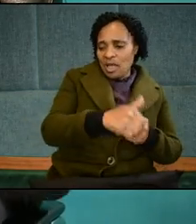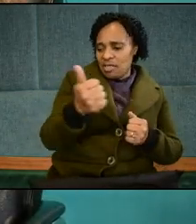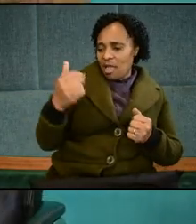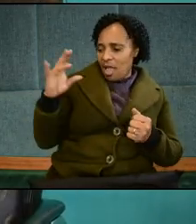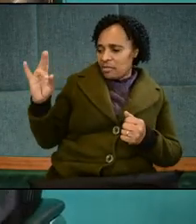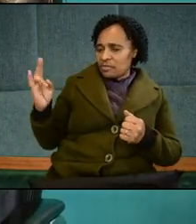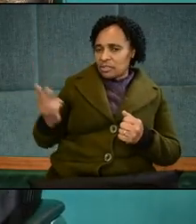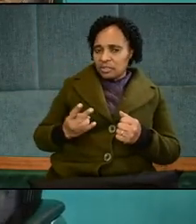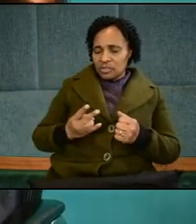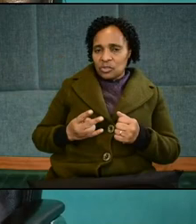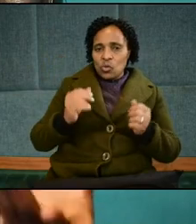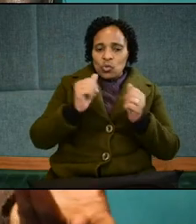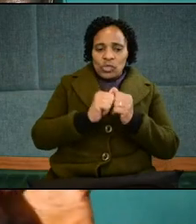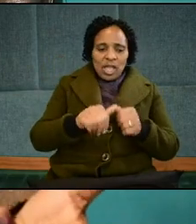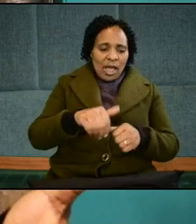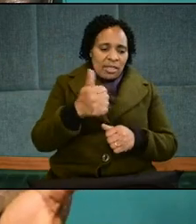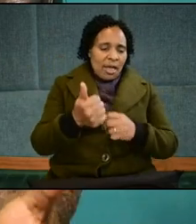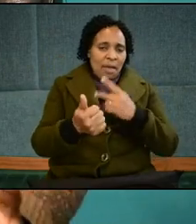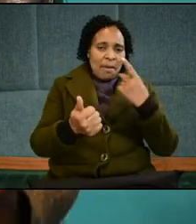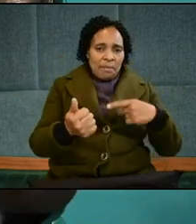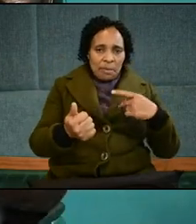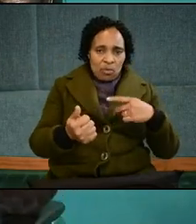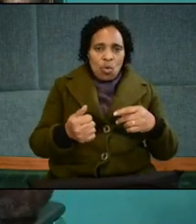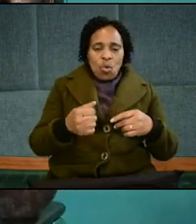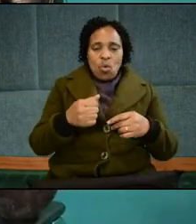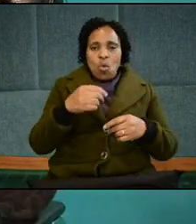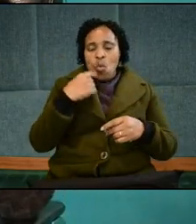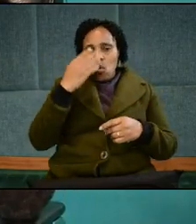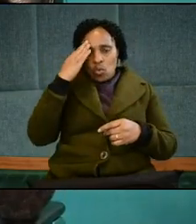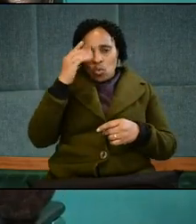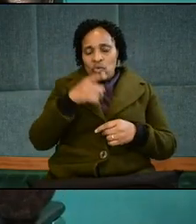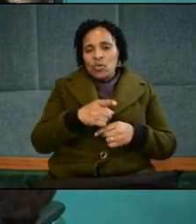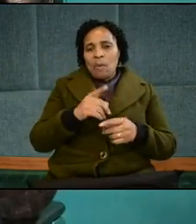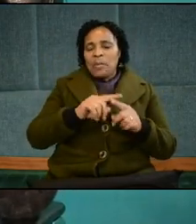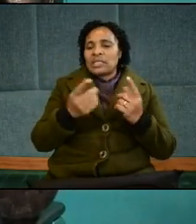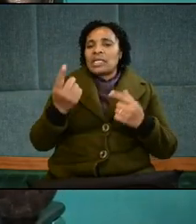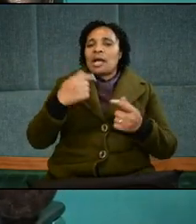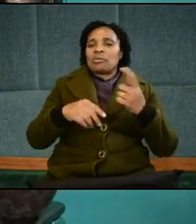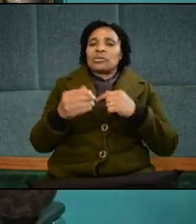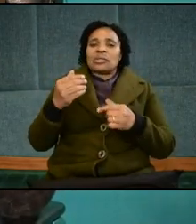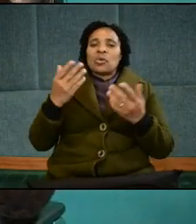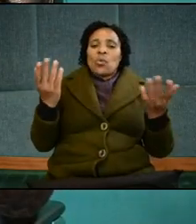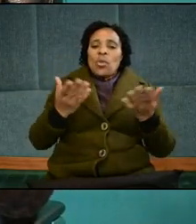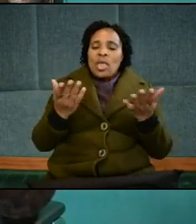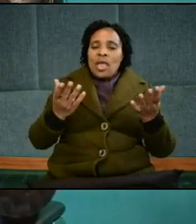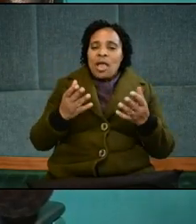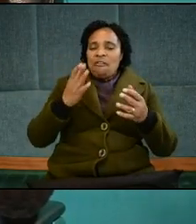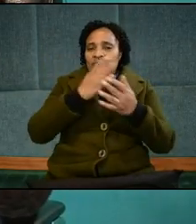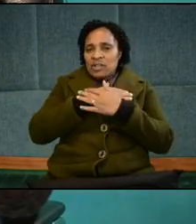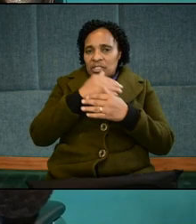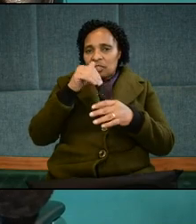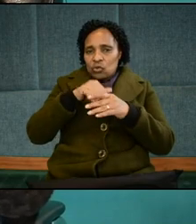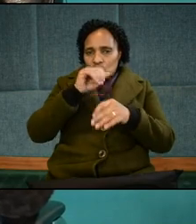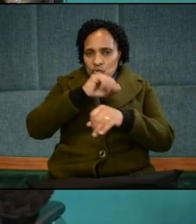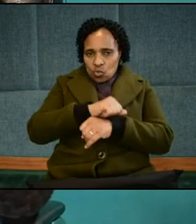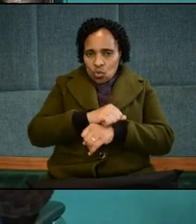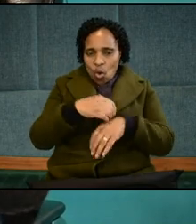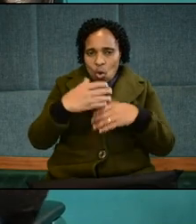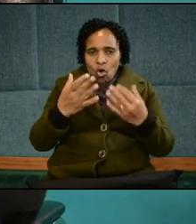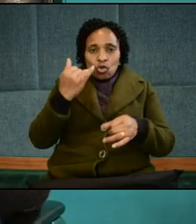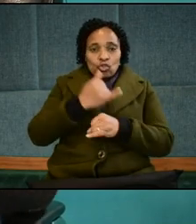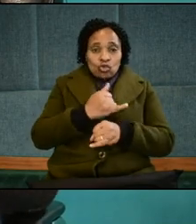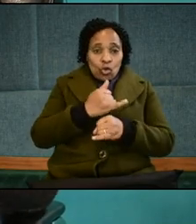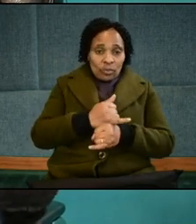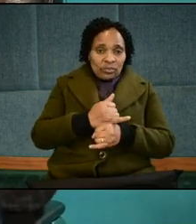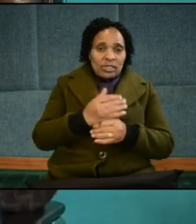Adventists, another personality to other people when they know you. Mm. So it comes to a point where if your friends at school or at work meet with